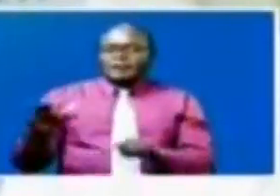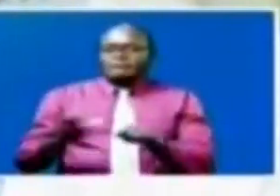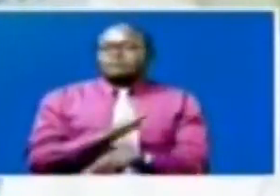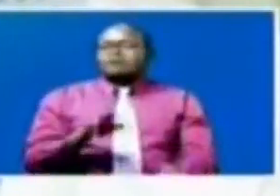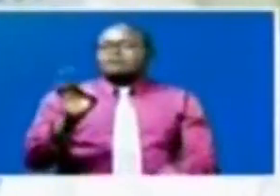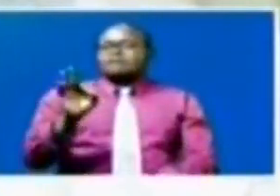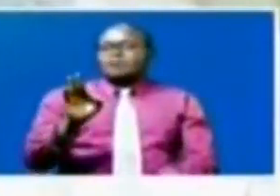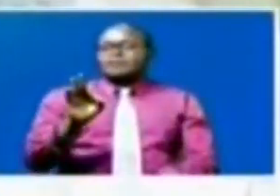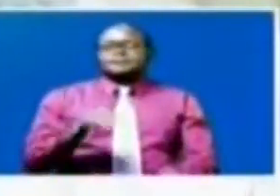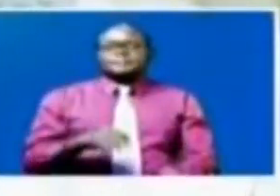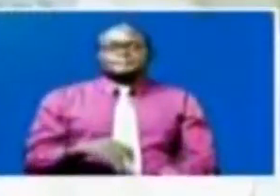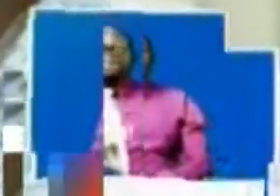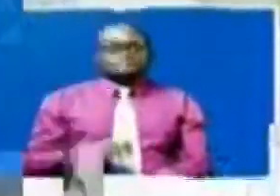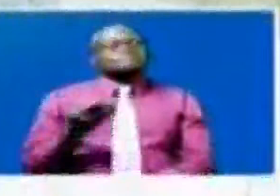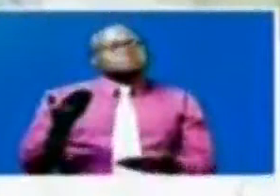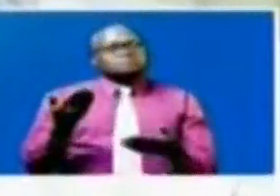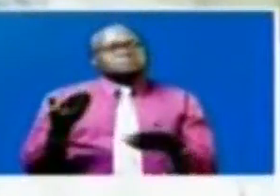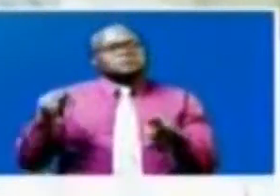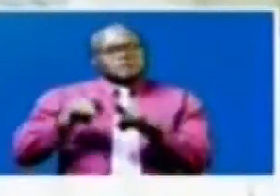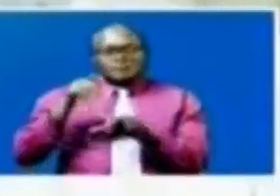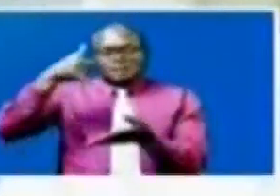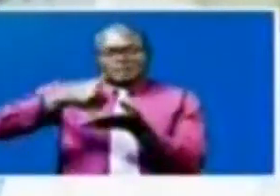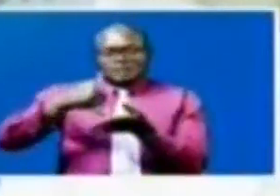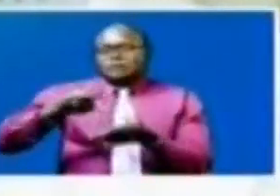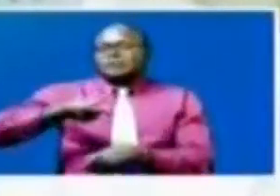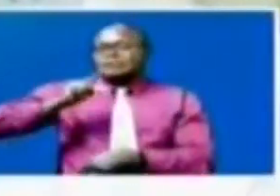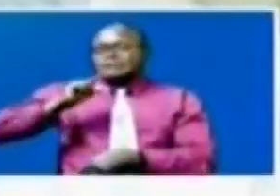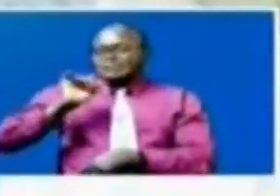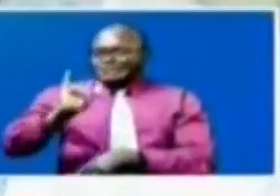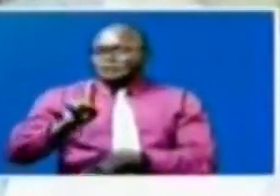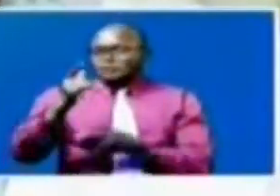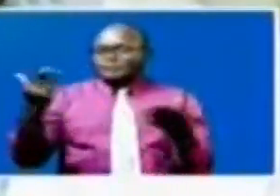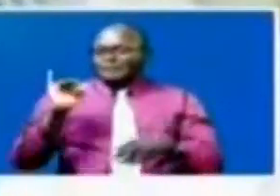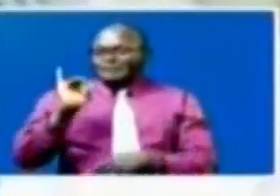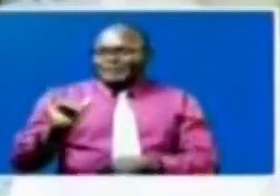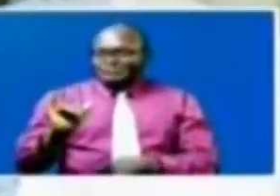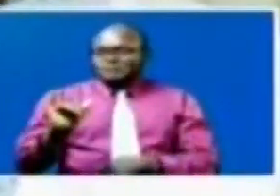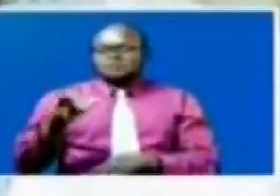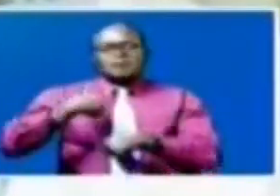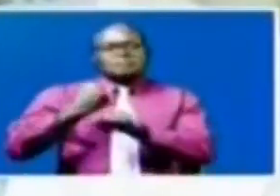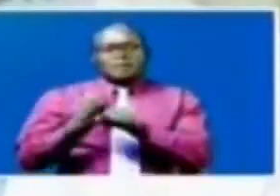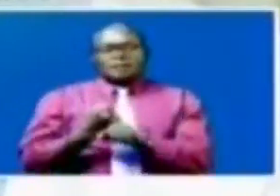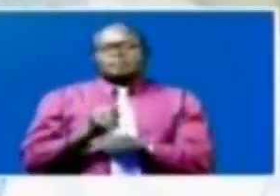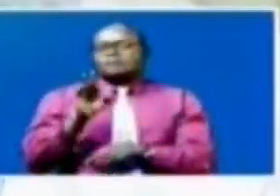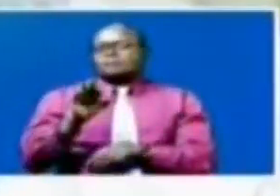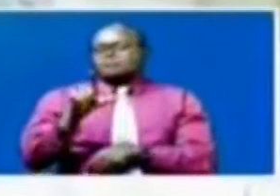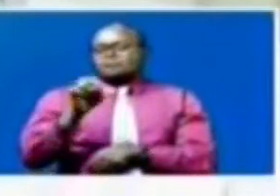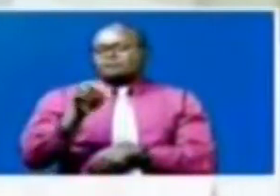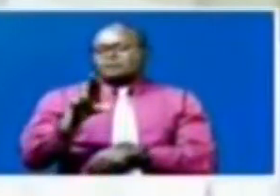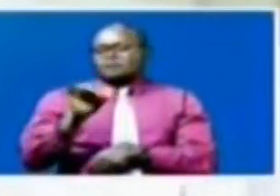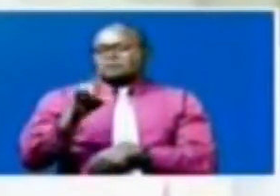ends up having the fluoride. And even in tea. Tea is one of the things that really keeps fluoride,